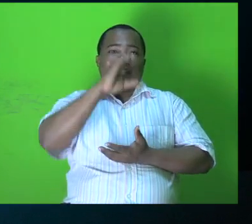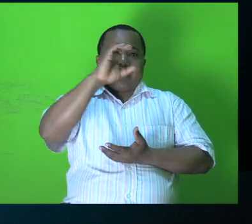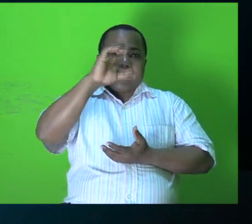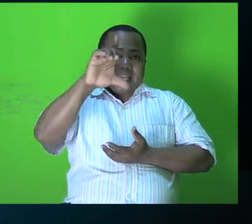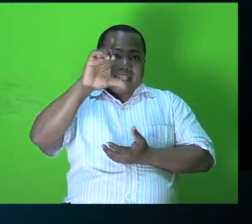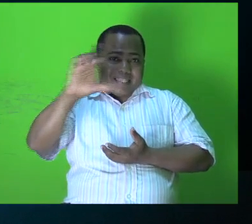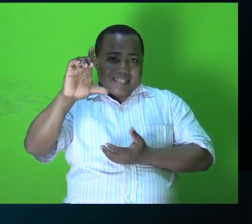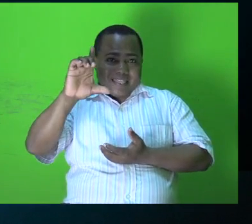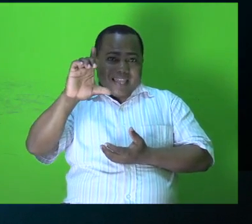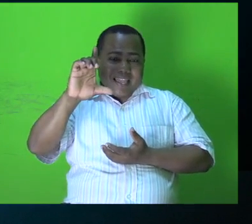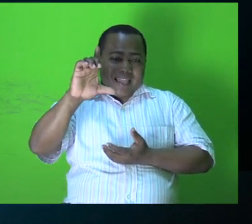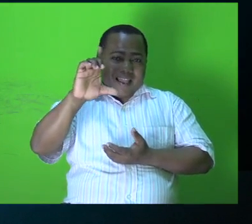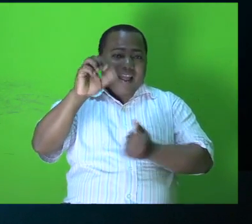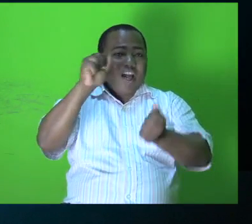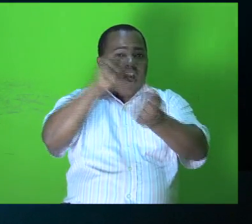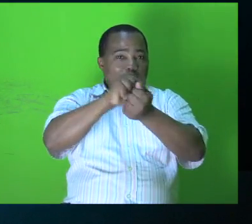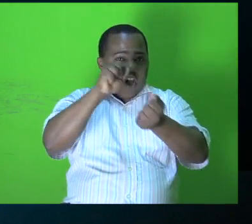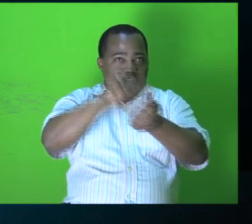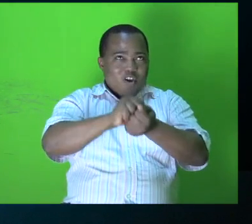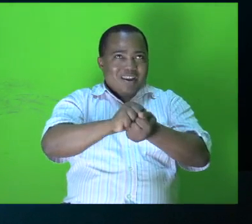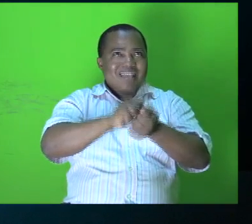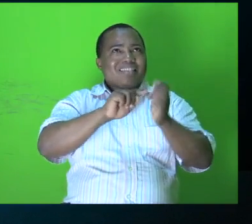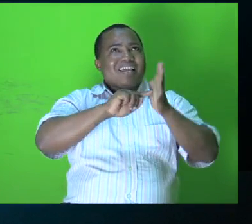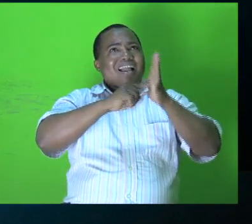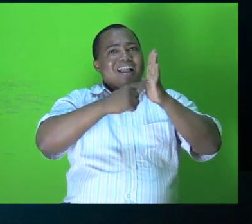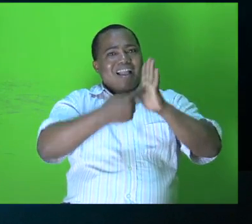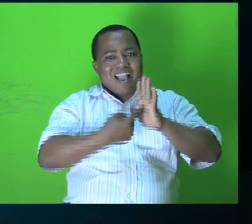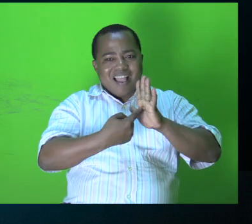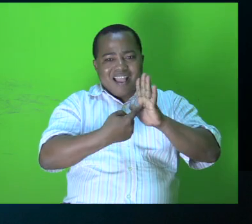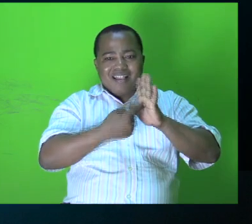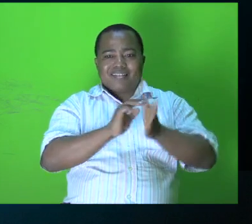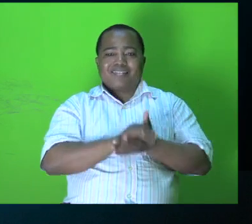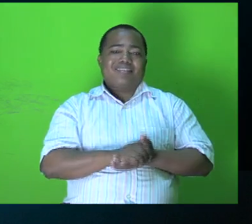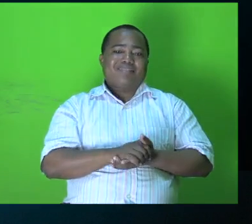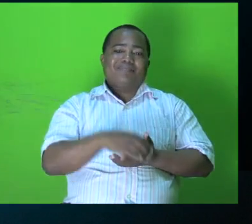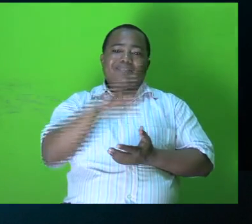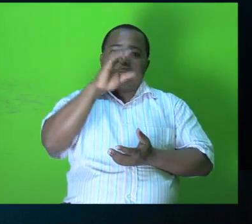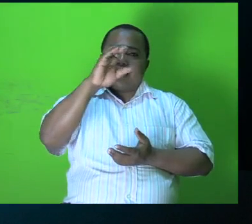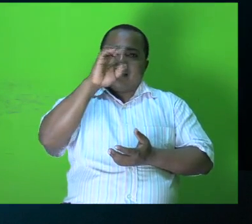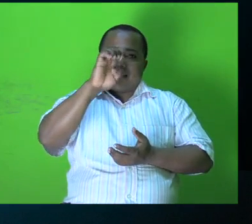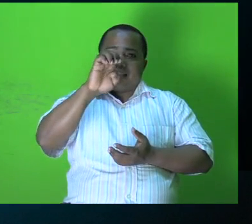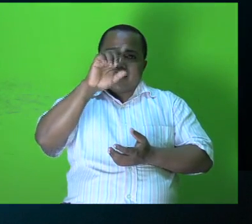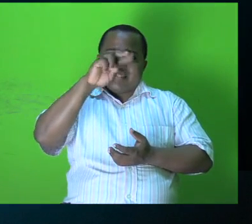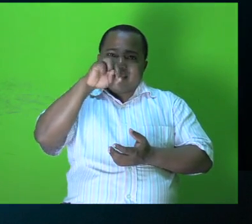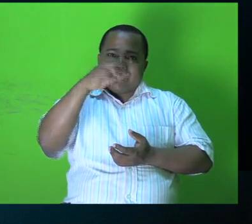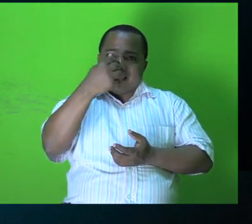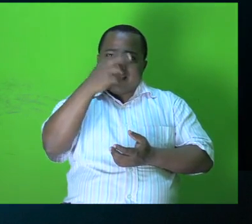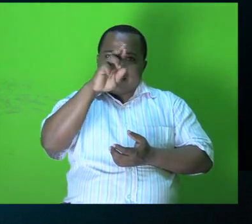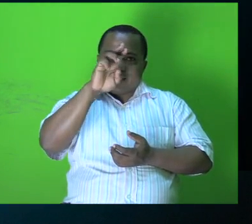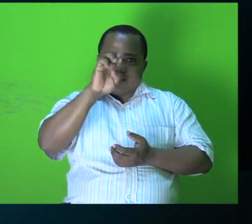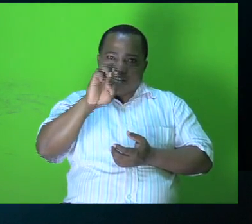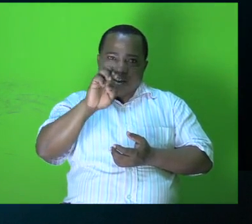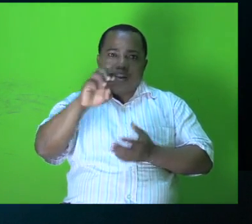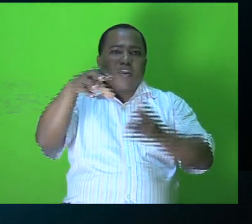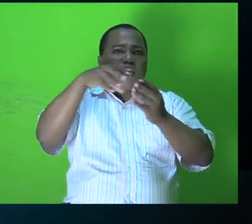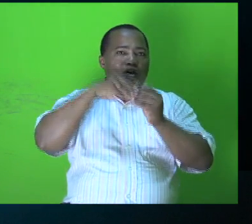cell organelles such as centrioles and mitochondria